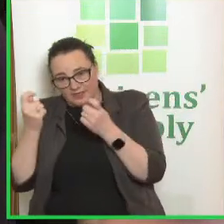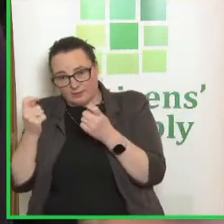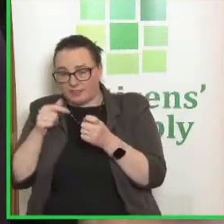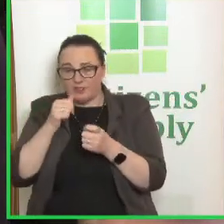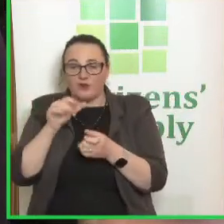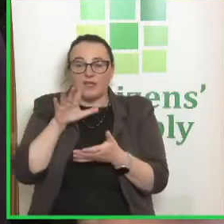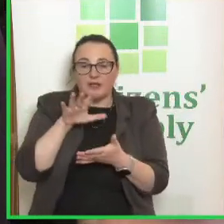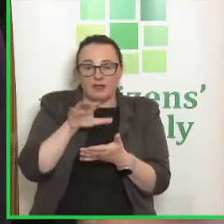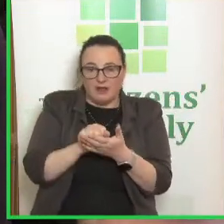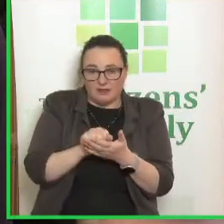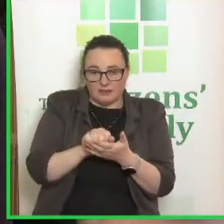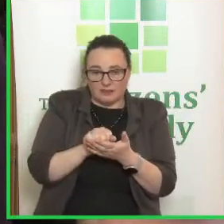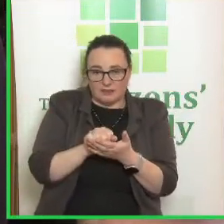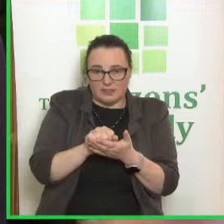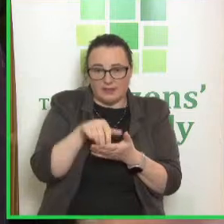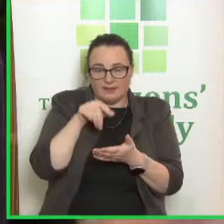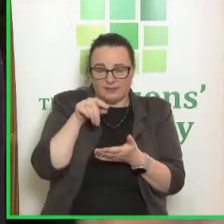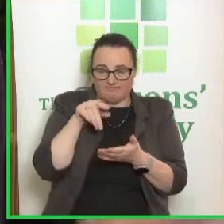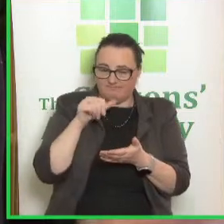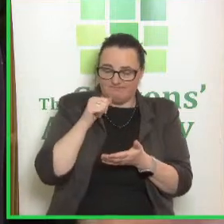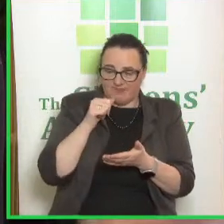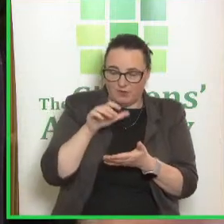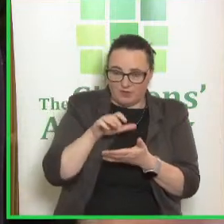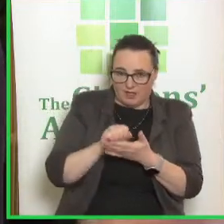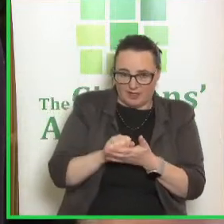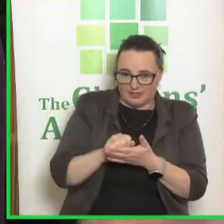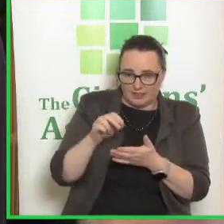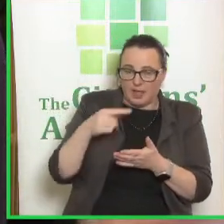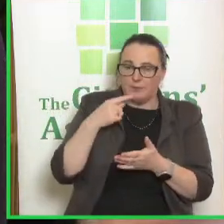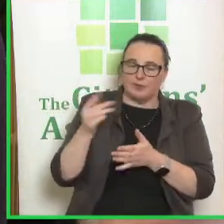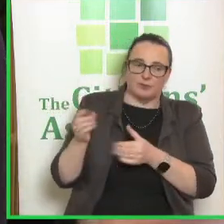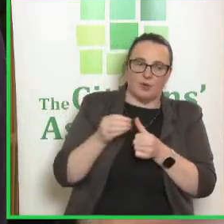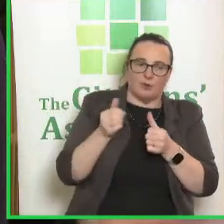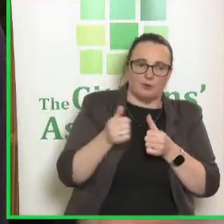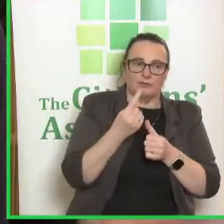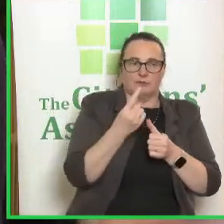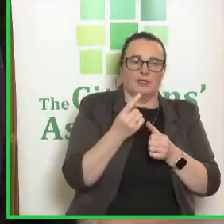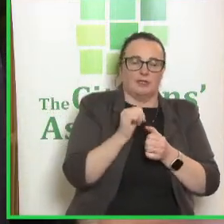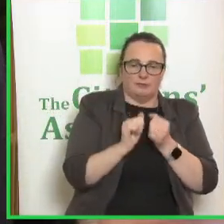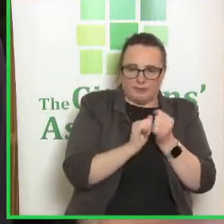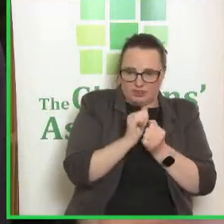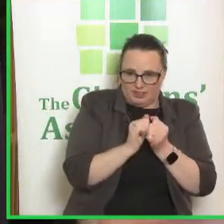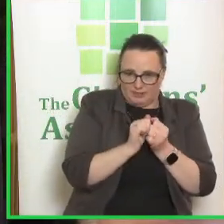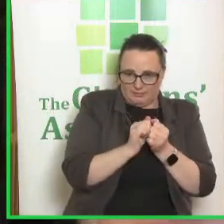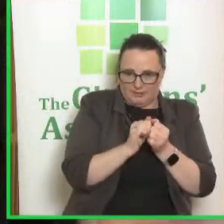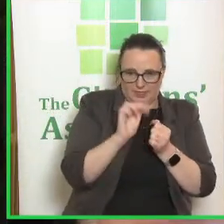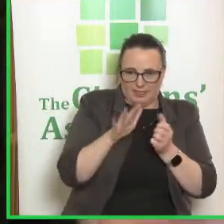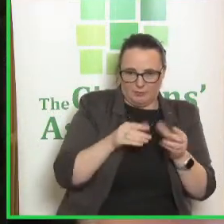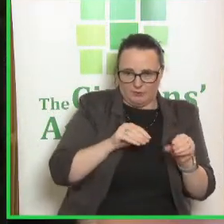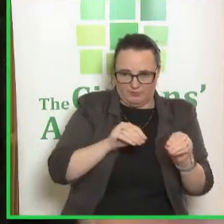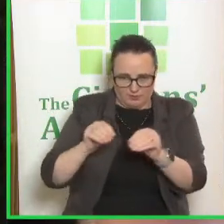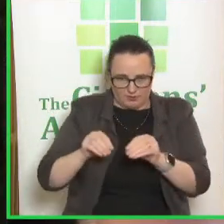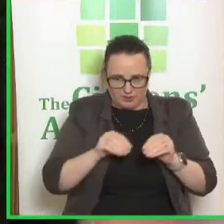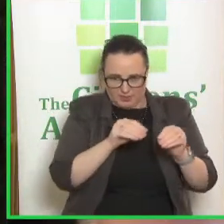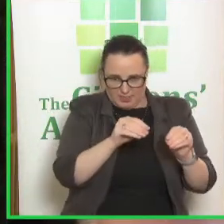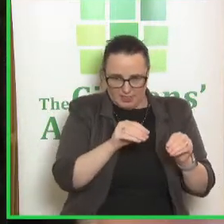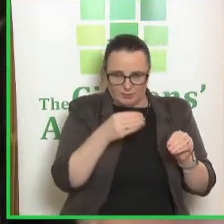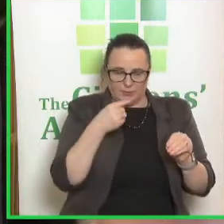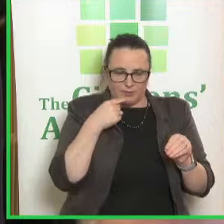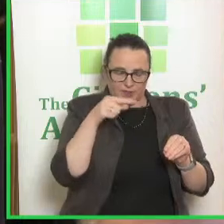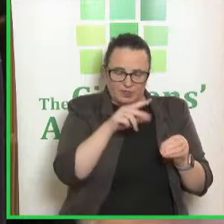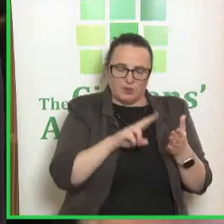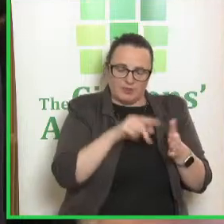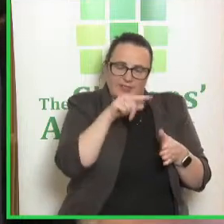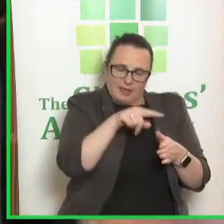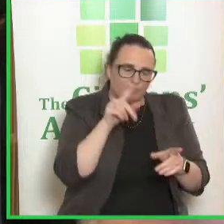we went to a more powerful machine, which isn't portable, a GCMS machine, a gas chromatography mass spectroscopy machine, that we were